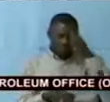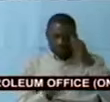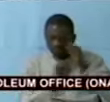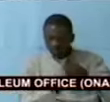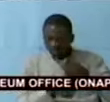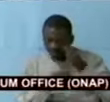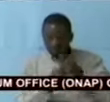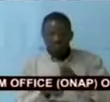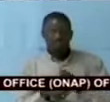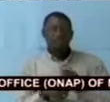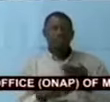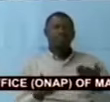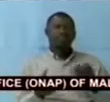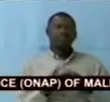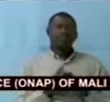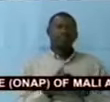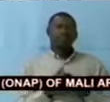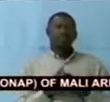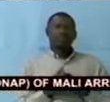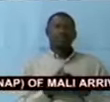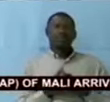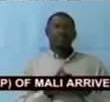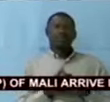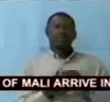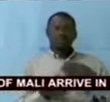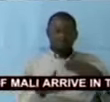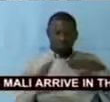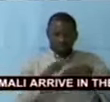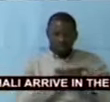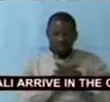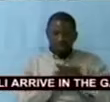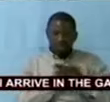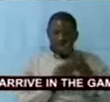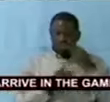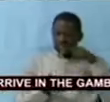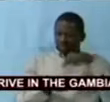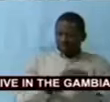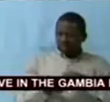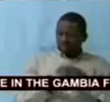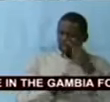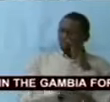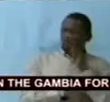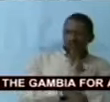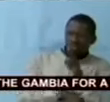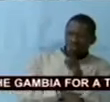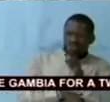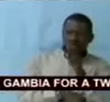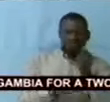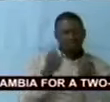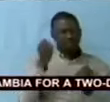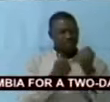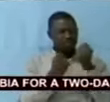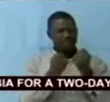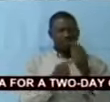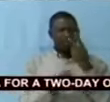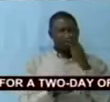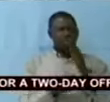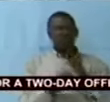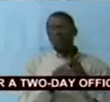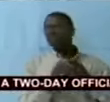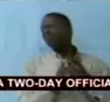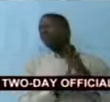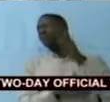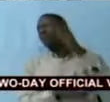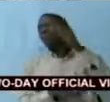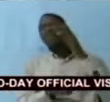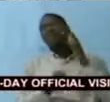So I just went in, I stood and looked at the vehicle. I could see it zooming with speed.